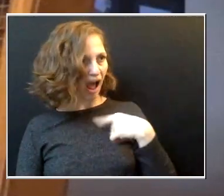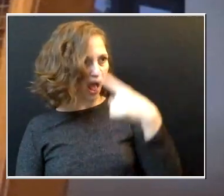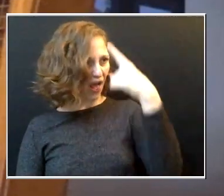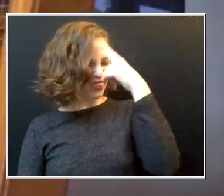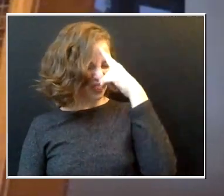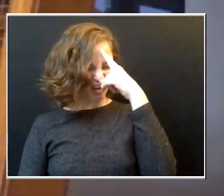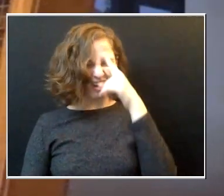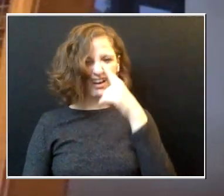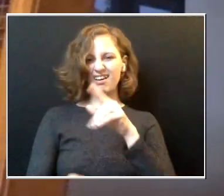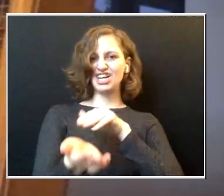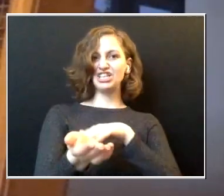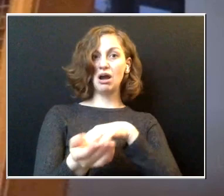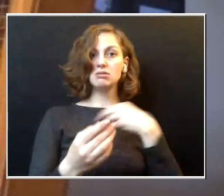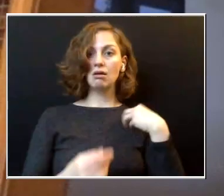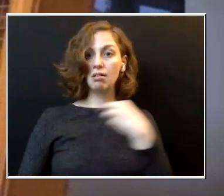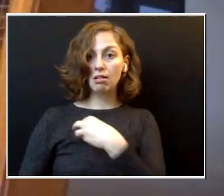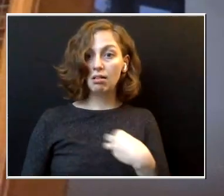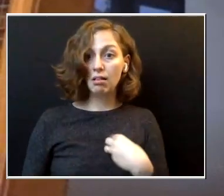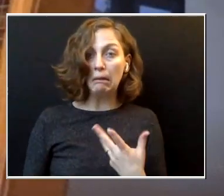he